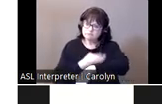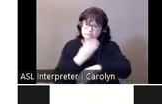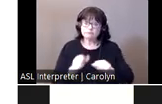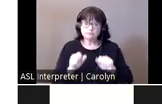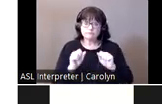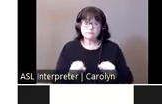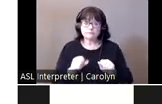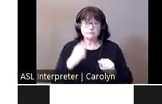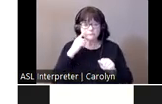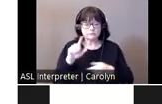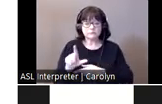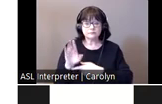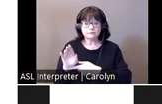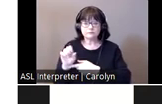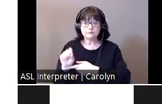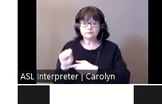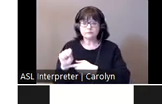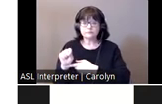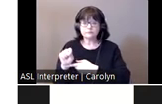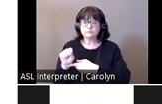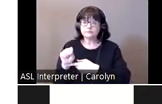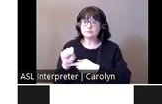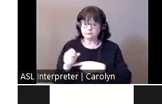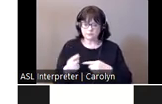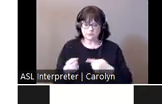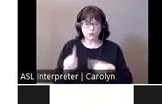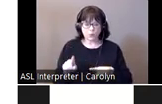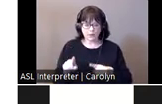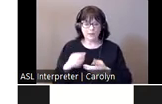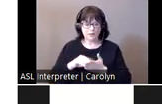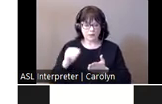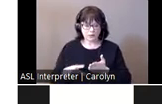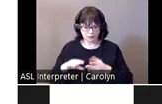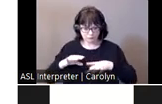will really stand up well for our learners when they get into employment.